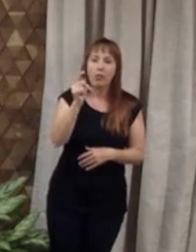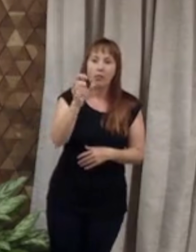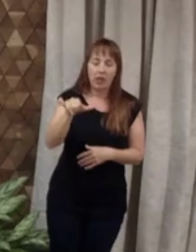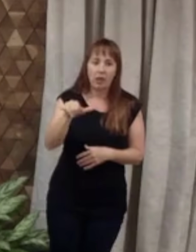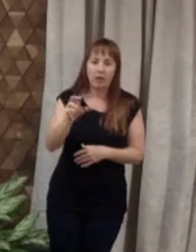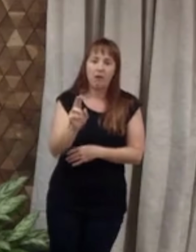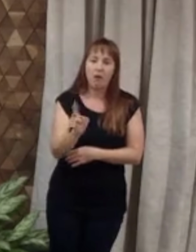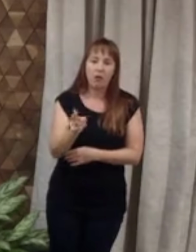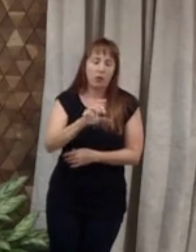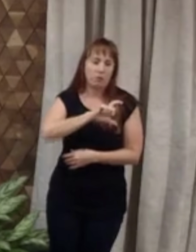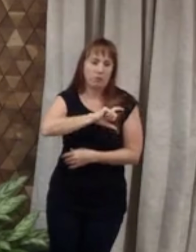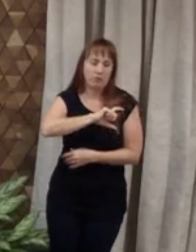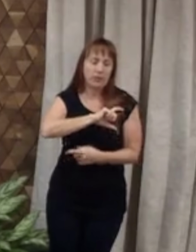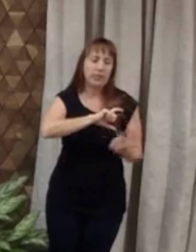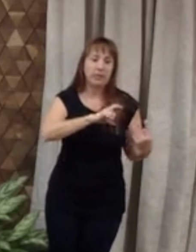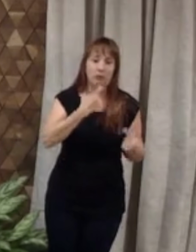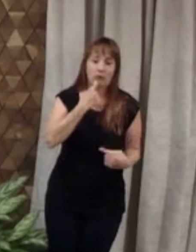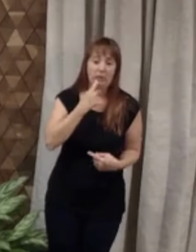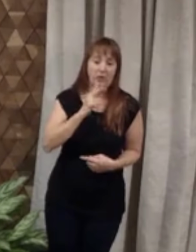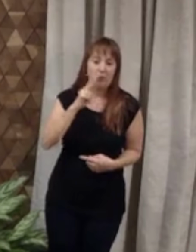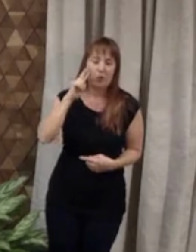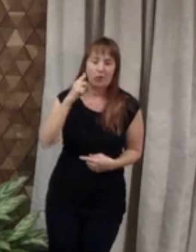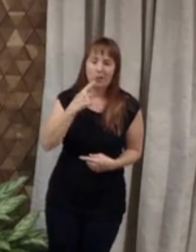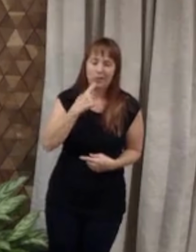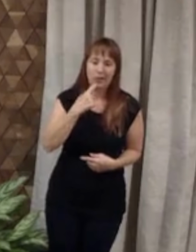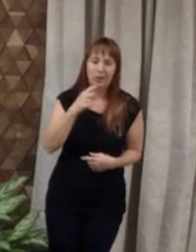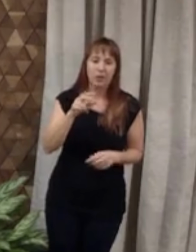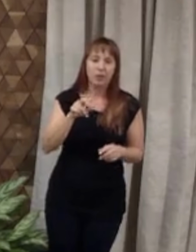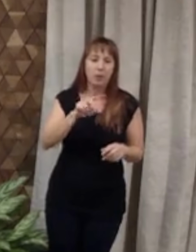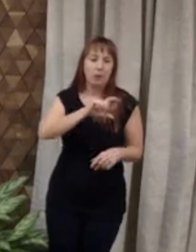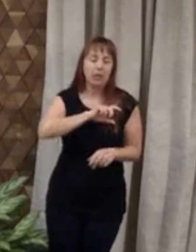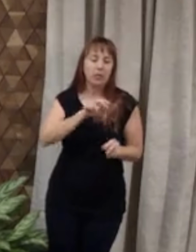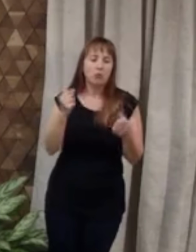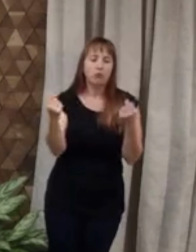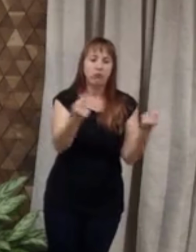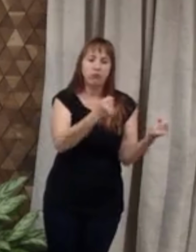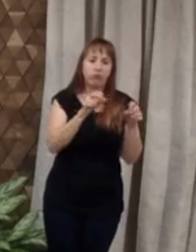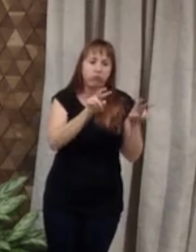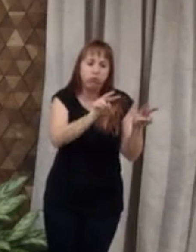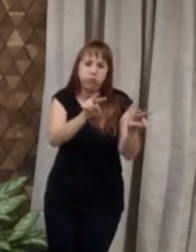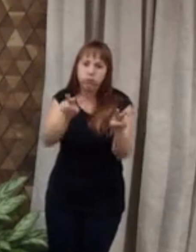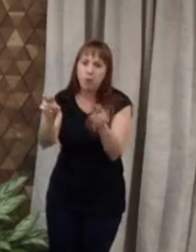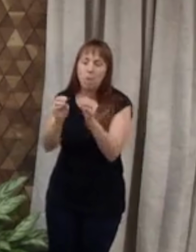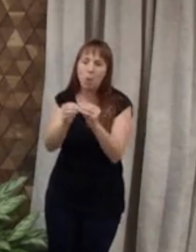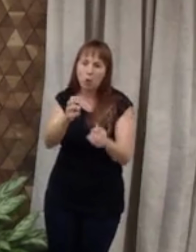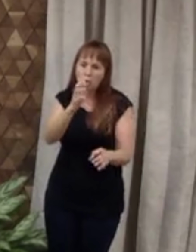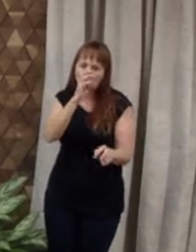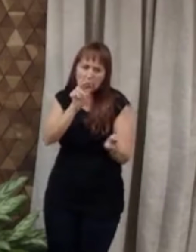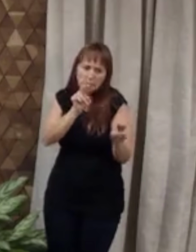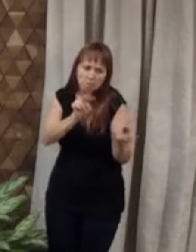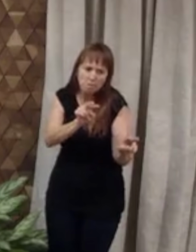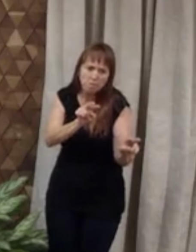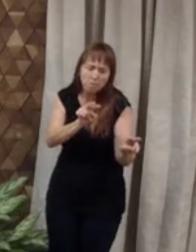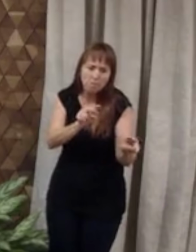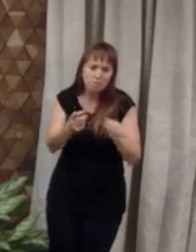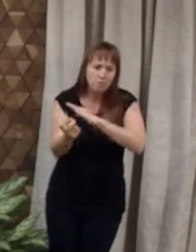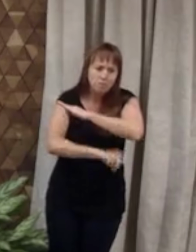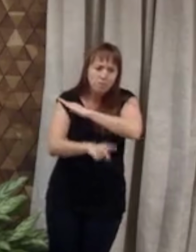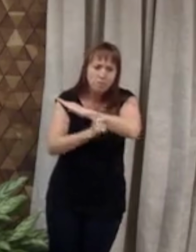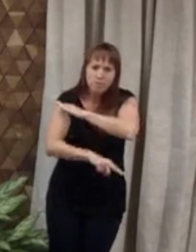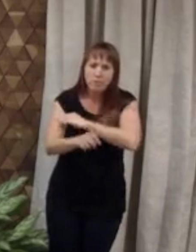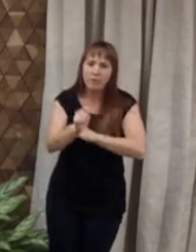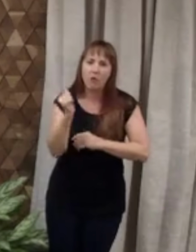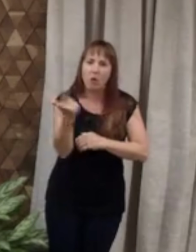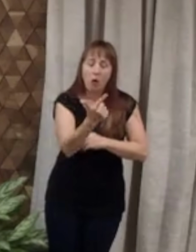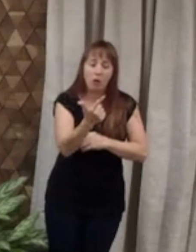day, HPD is going to be out there even more so now doing stricter enforcement out on the roads for everything, not